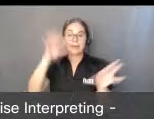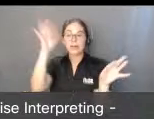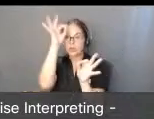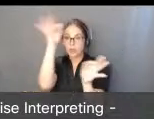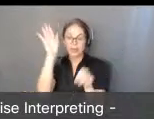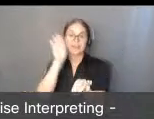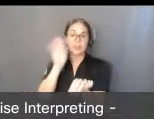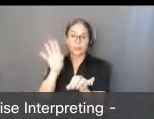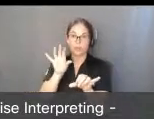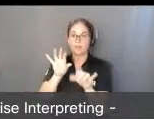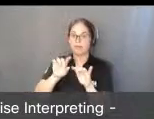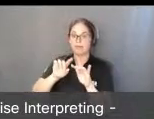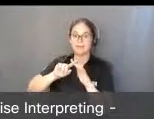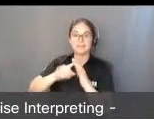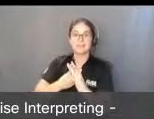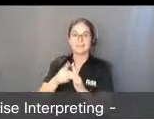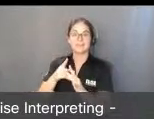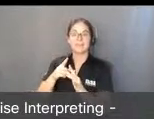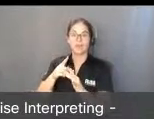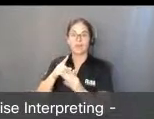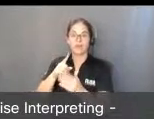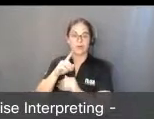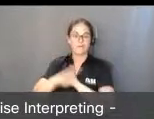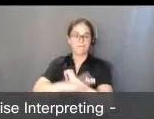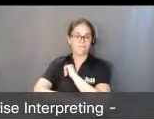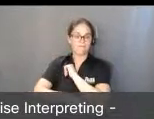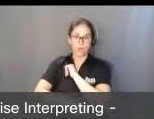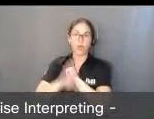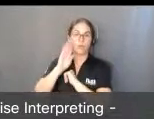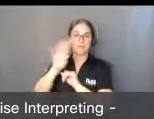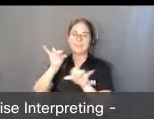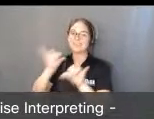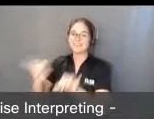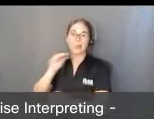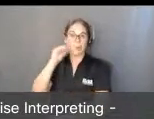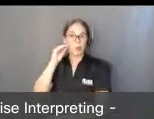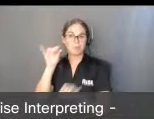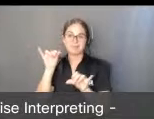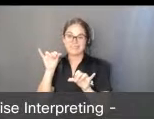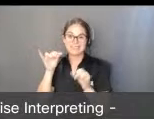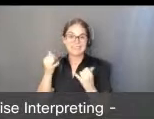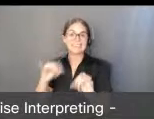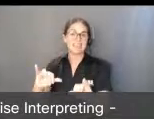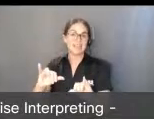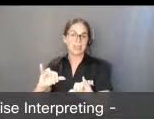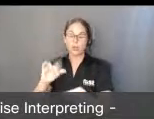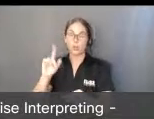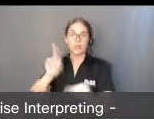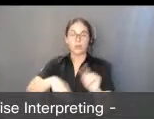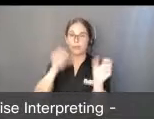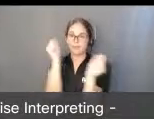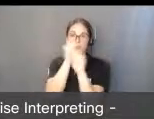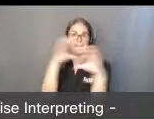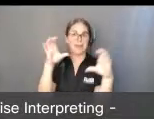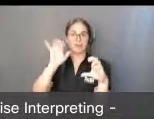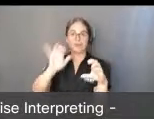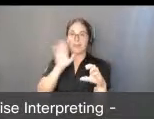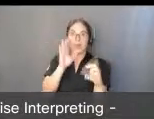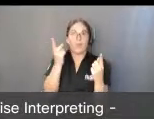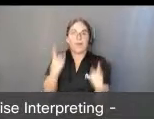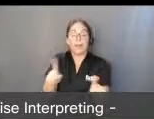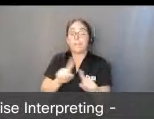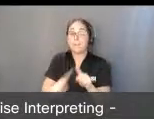this fall in distance learning, and that was not imaginable at the time, but nevertheless we're